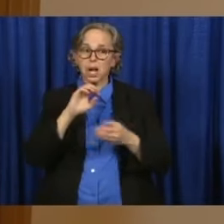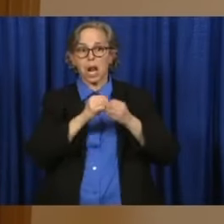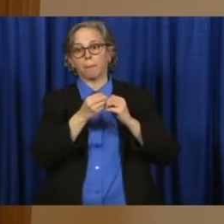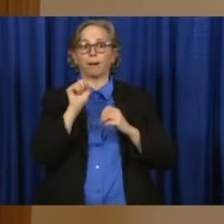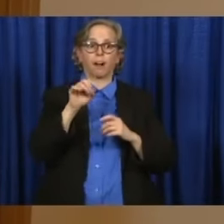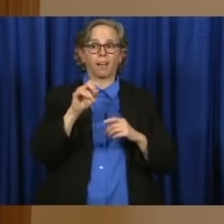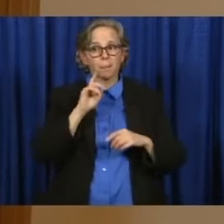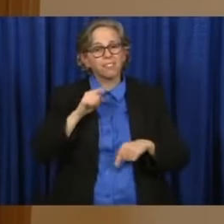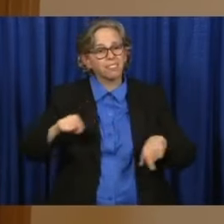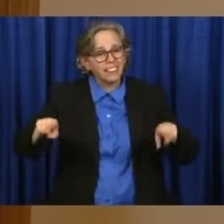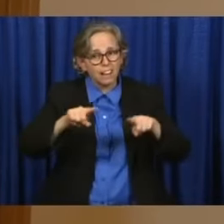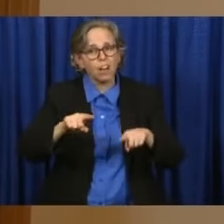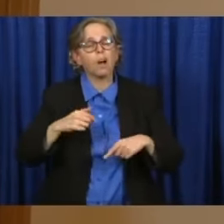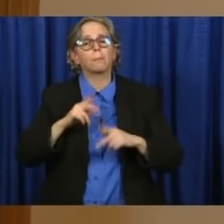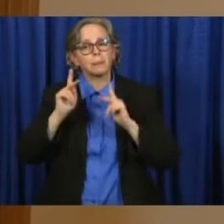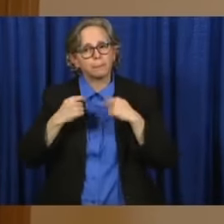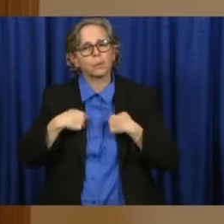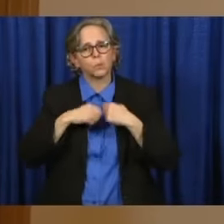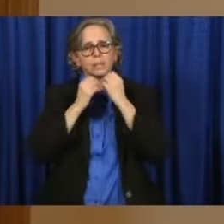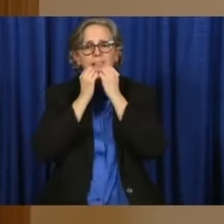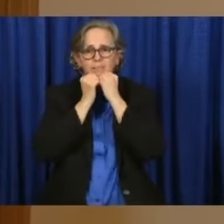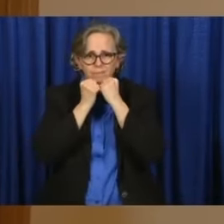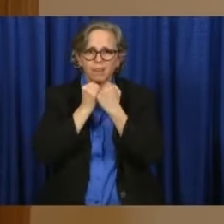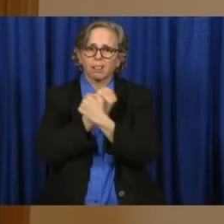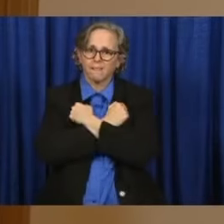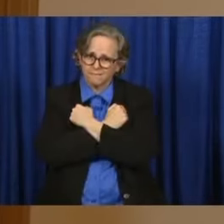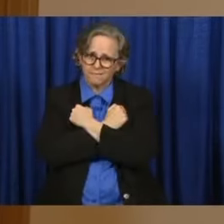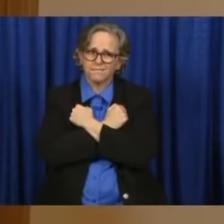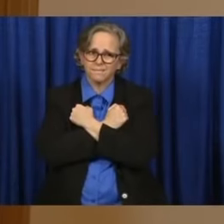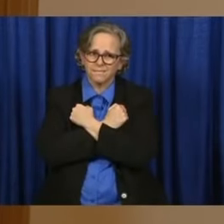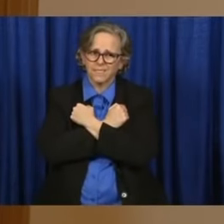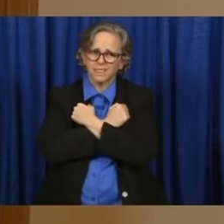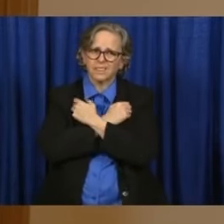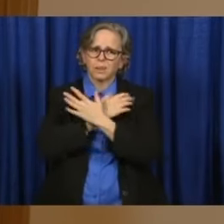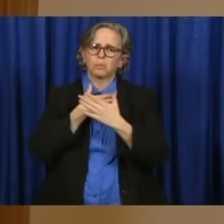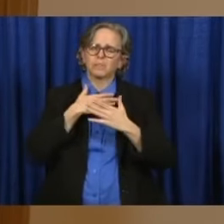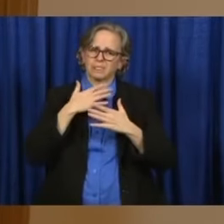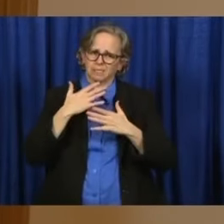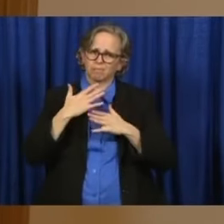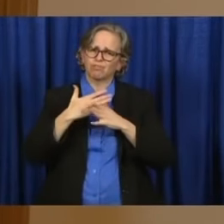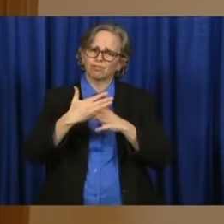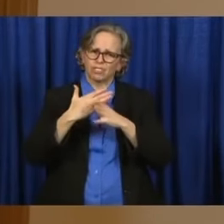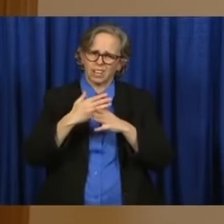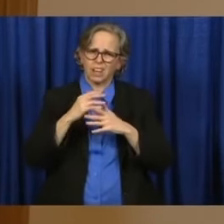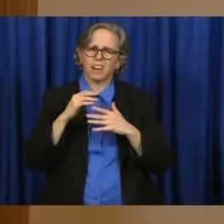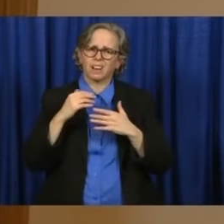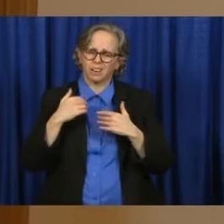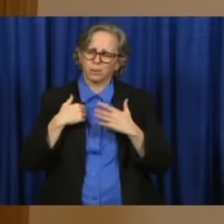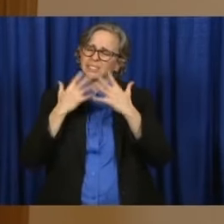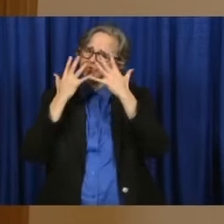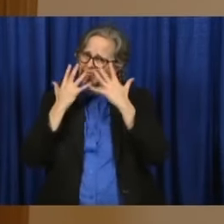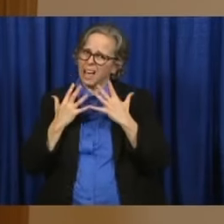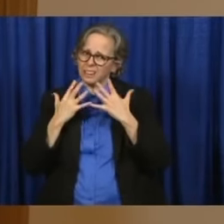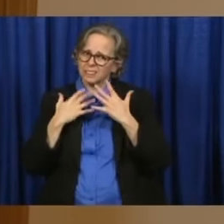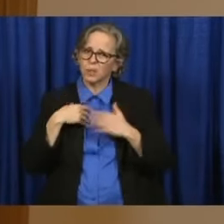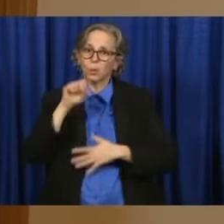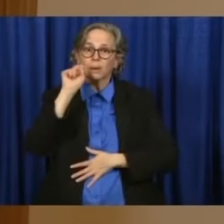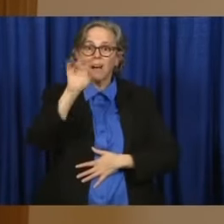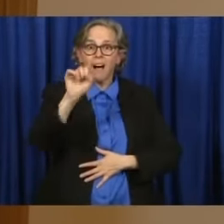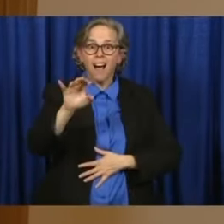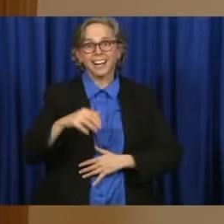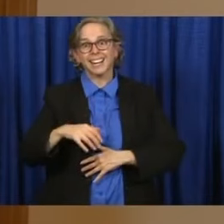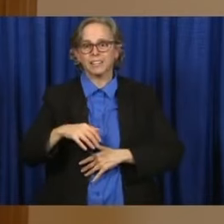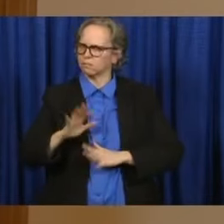and care about, and so we say that with sadness when we share that number. I want to tell you that we